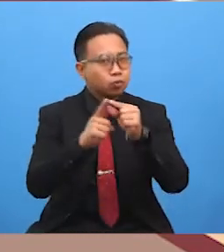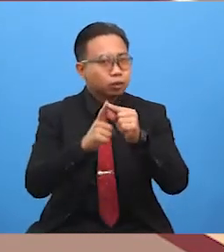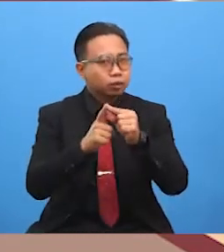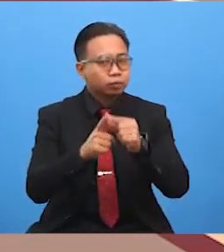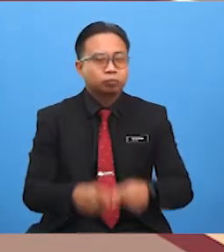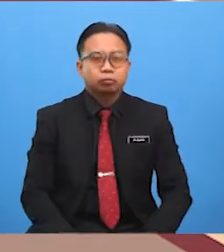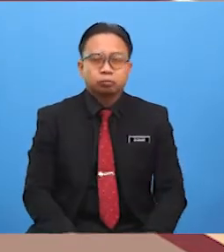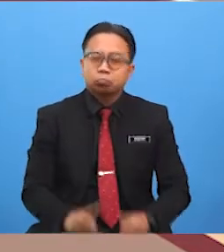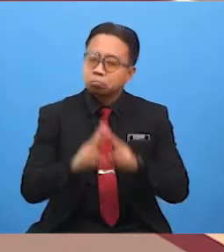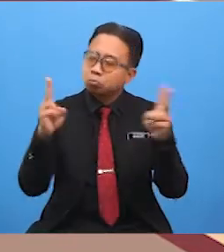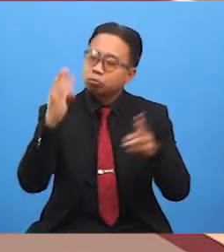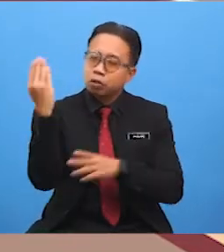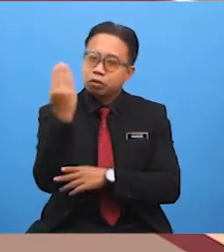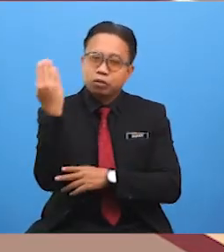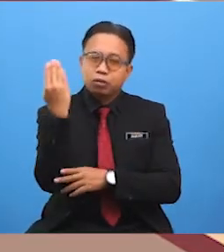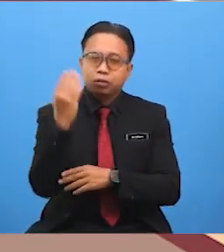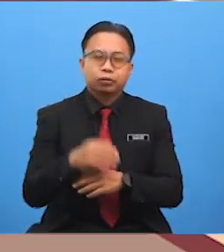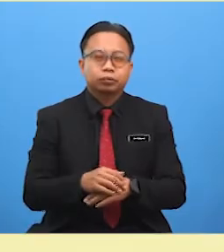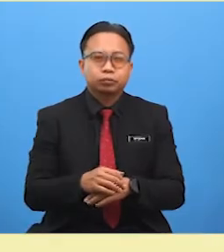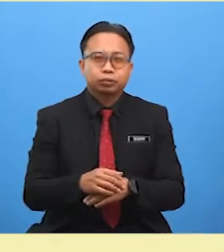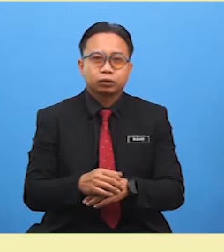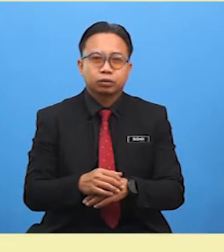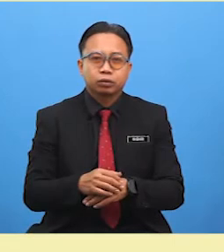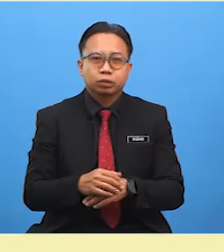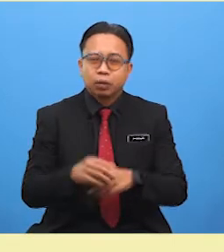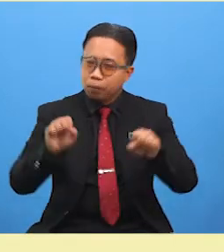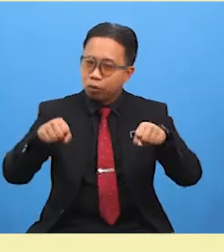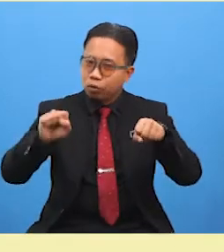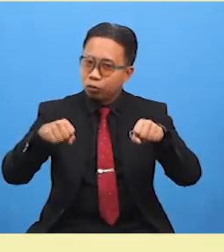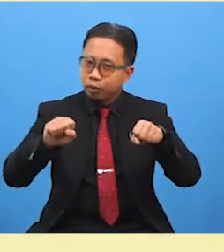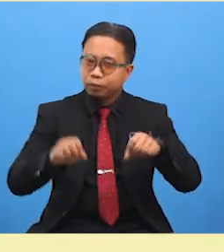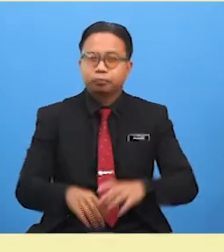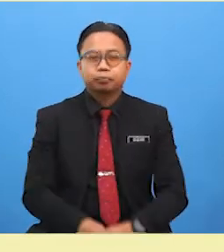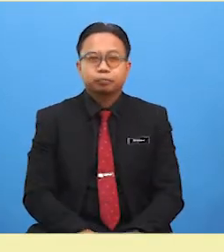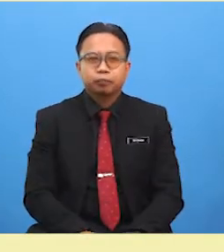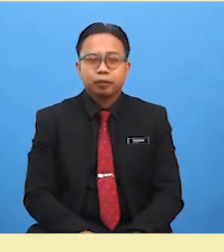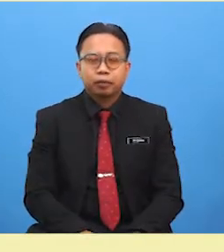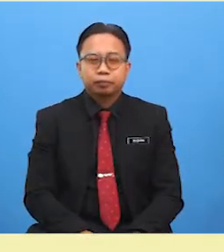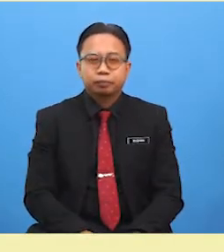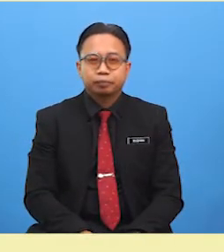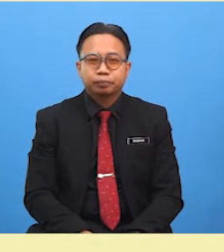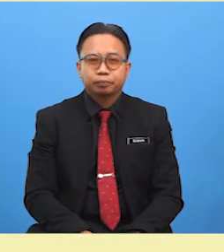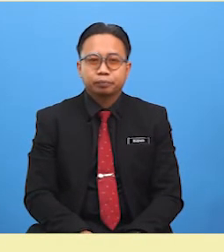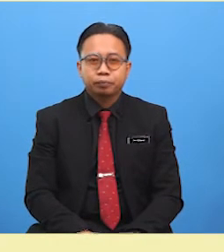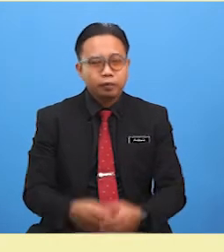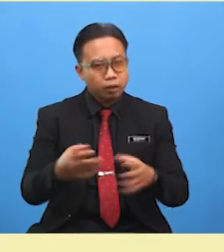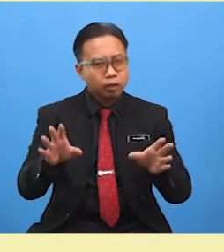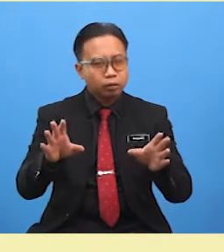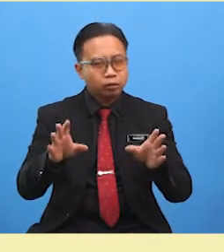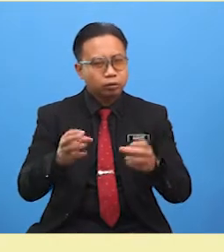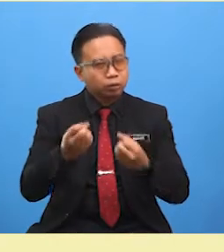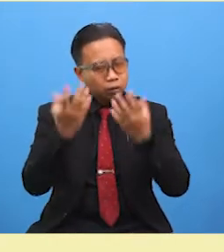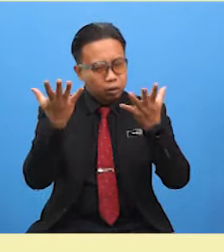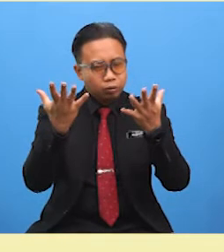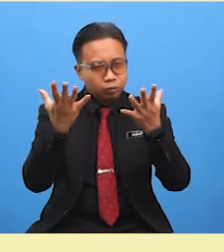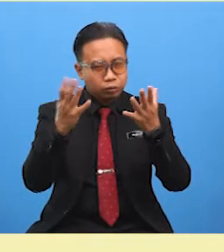is very common. The first word is motorbike. Yes, motorbike. I have attached some